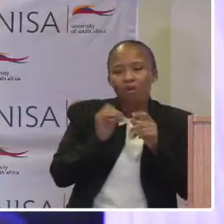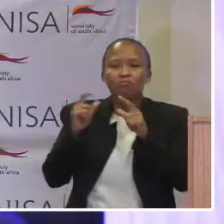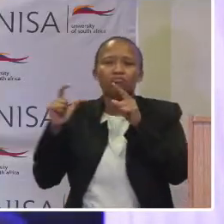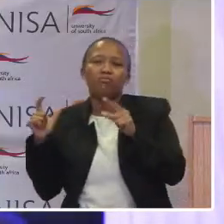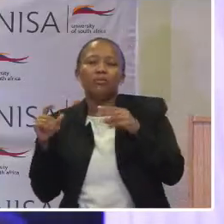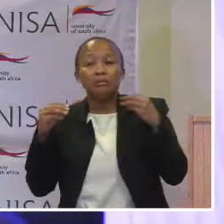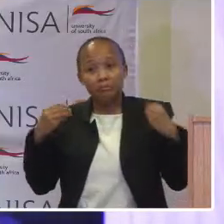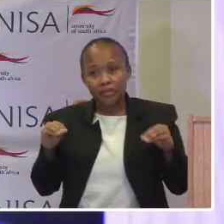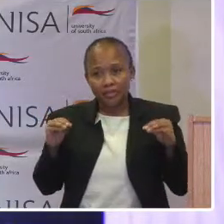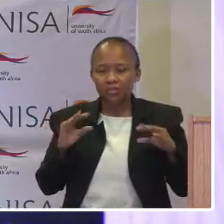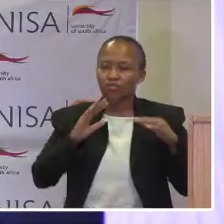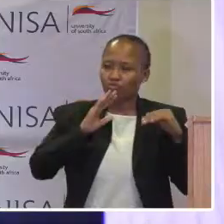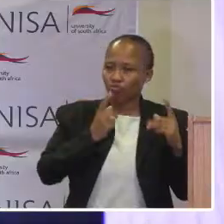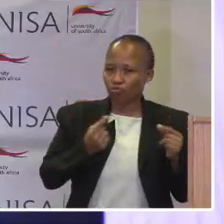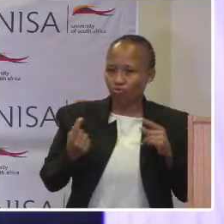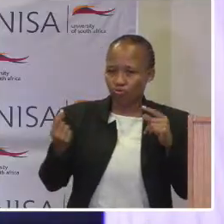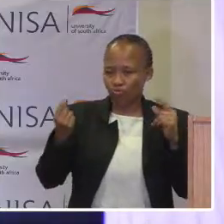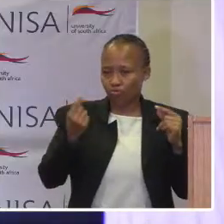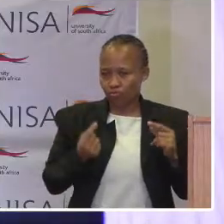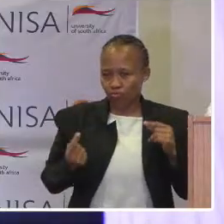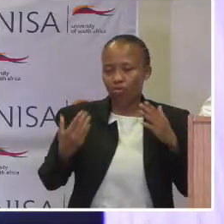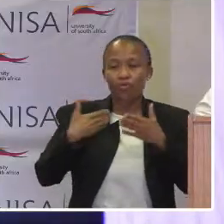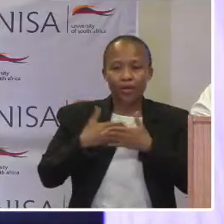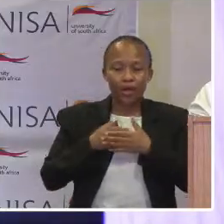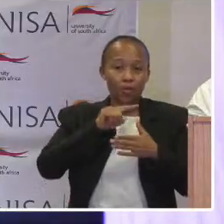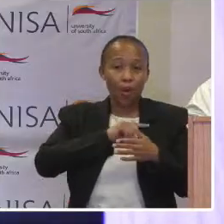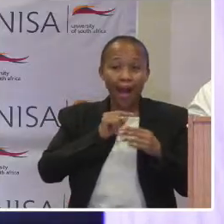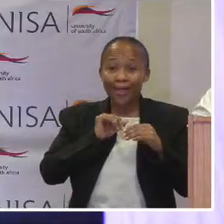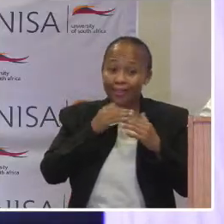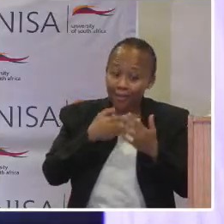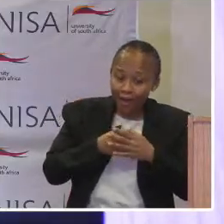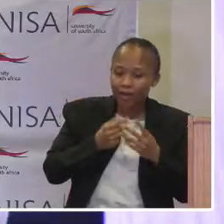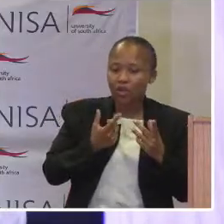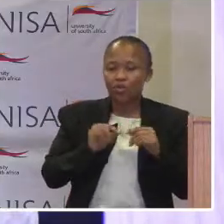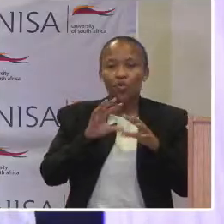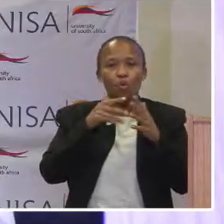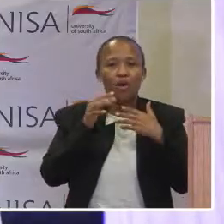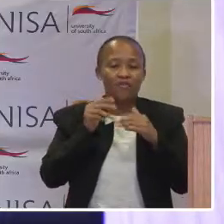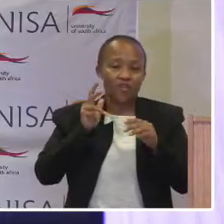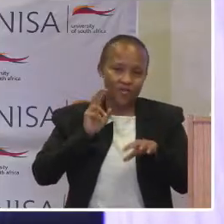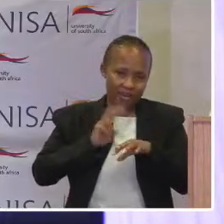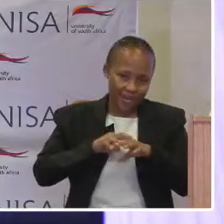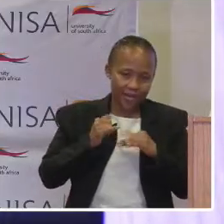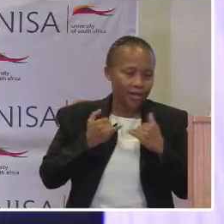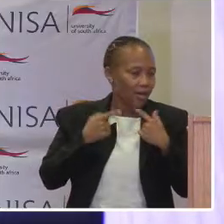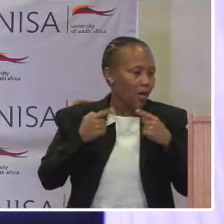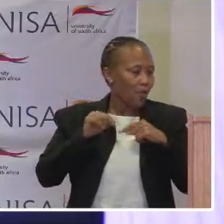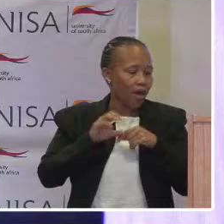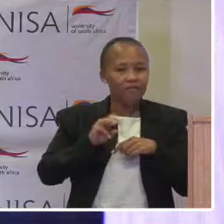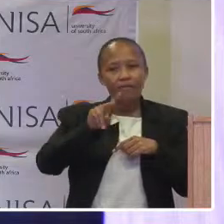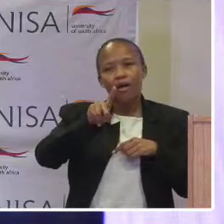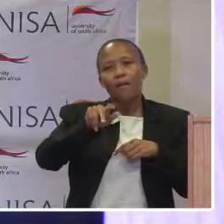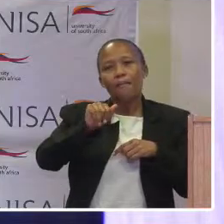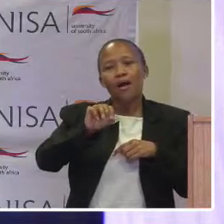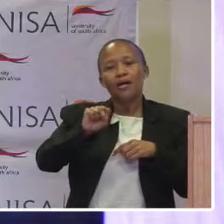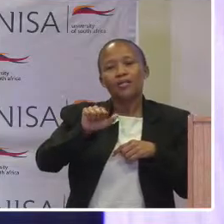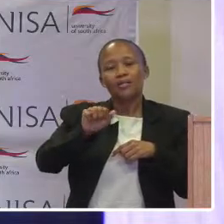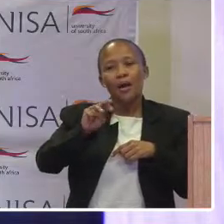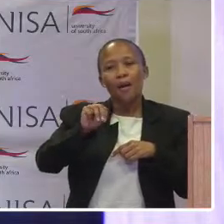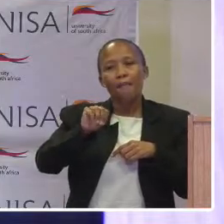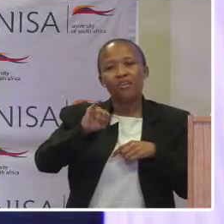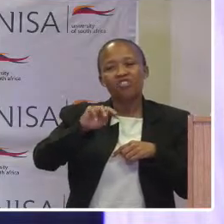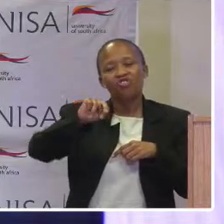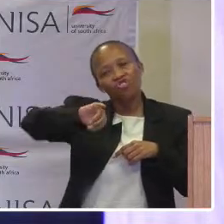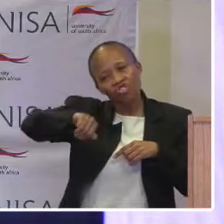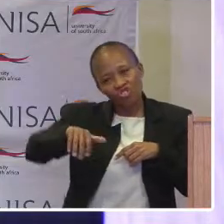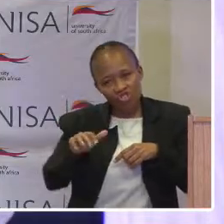do these things. One of the most successful businesses in logistics at the moment is called Parcel Ninja. They are the backbone